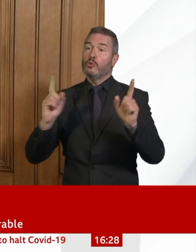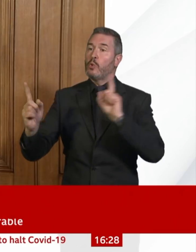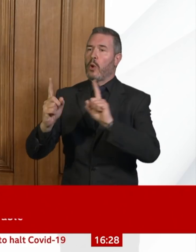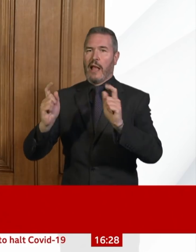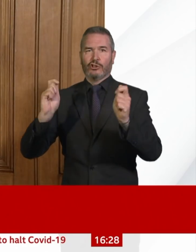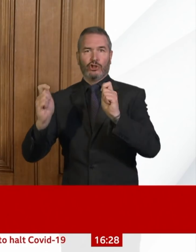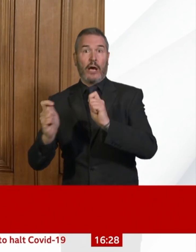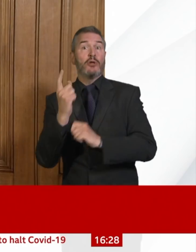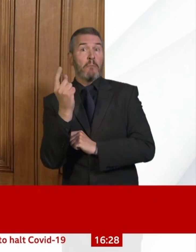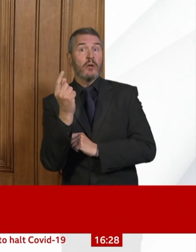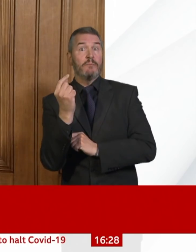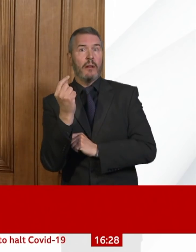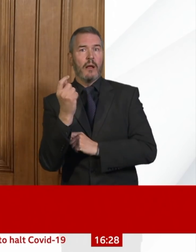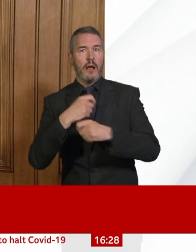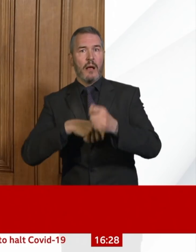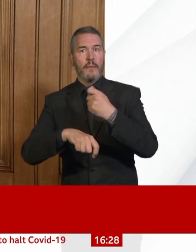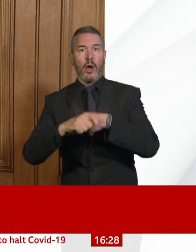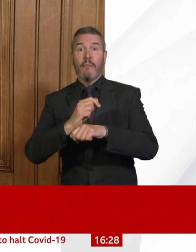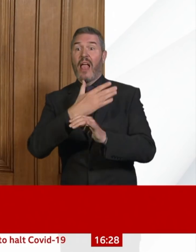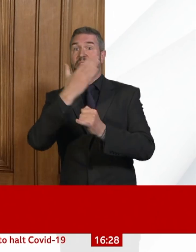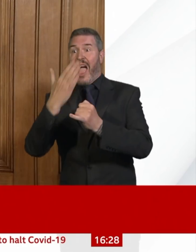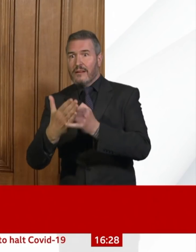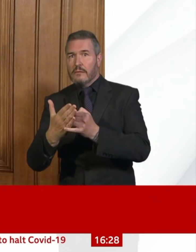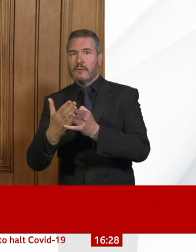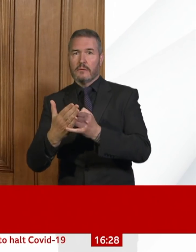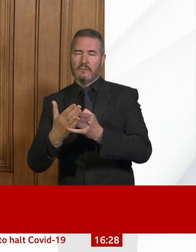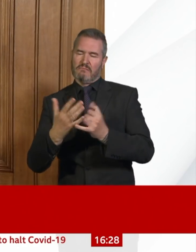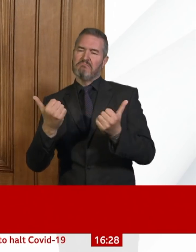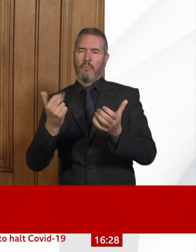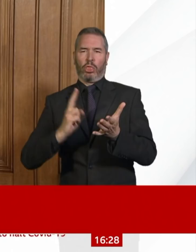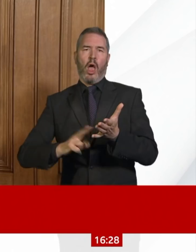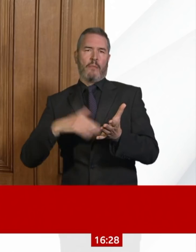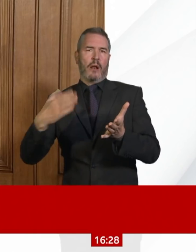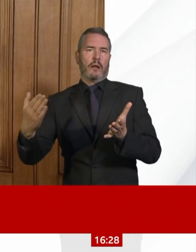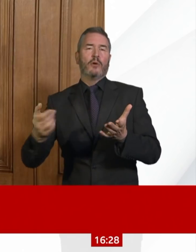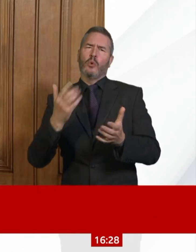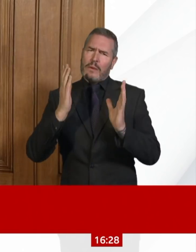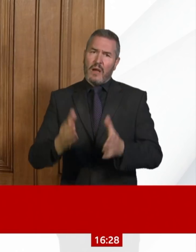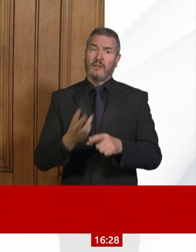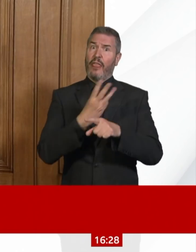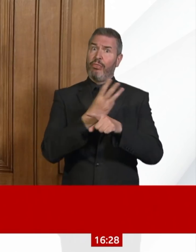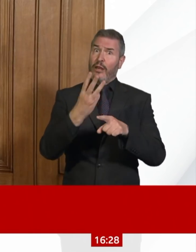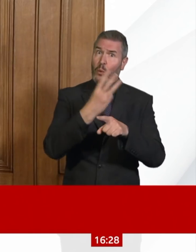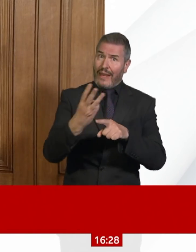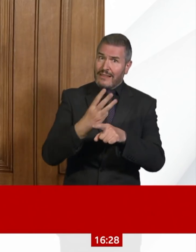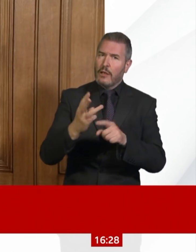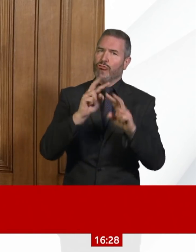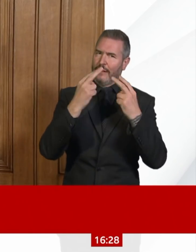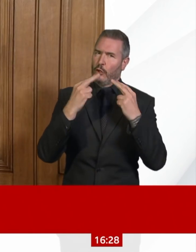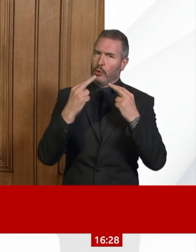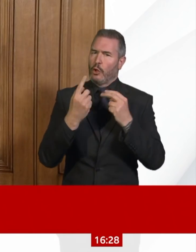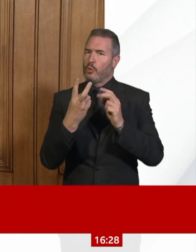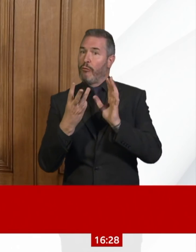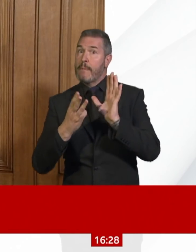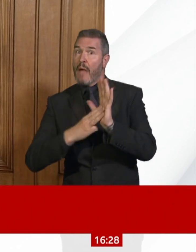measures and gradually get us all back to normal. So I think three weeks for review, two or three months to see whether we've really